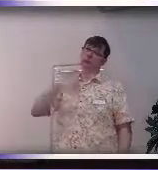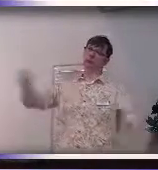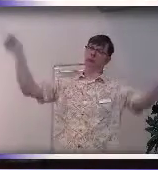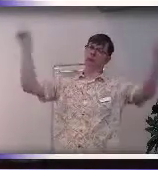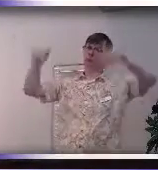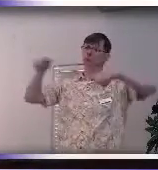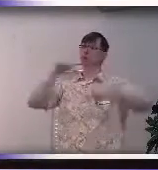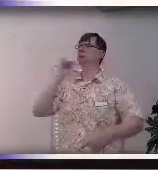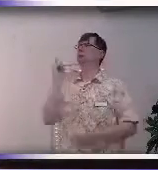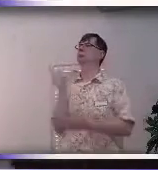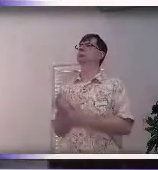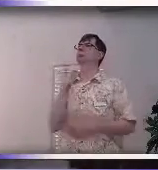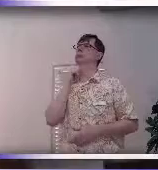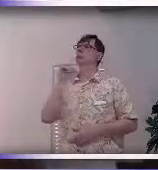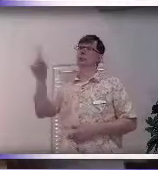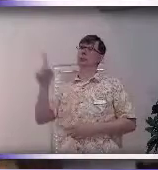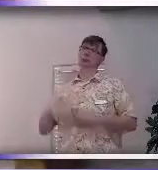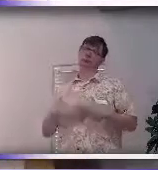one who ministers.